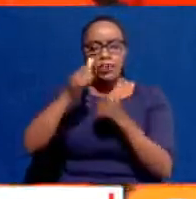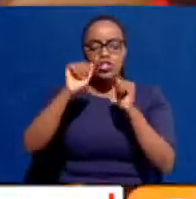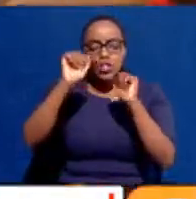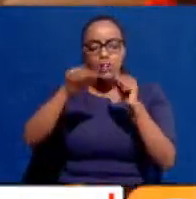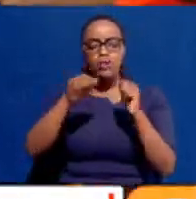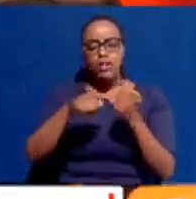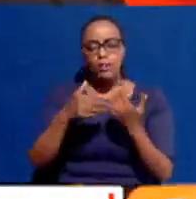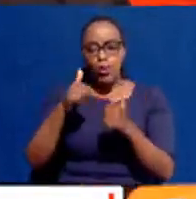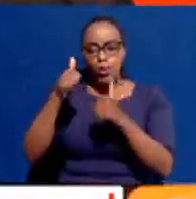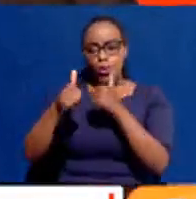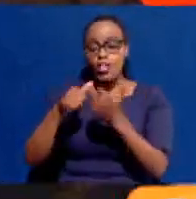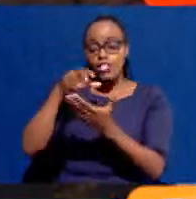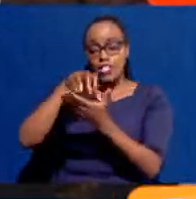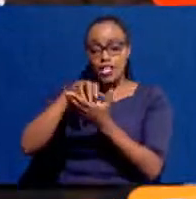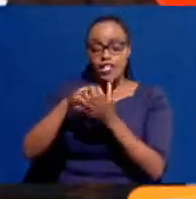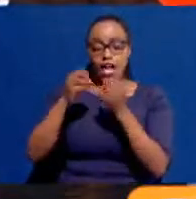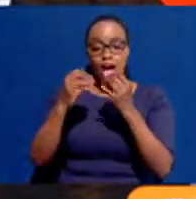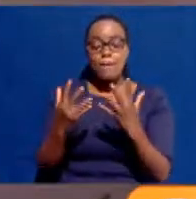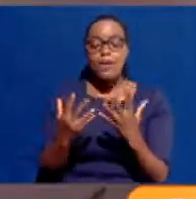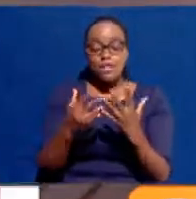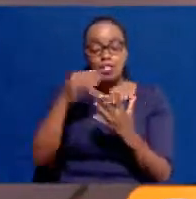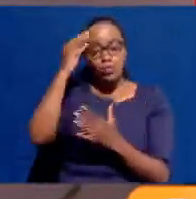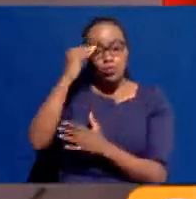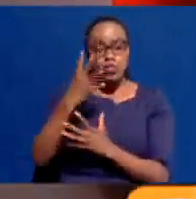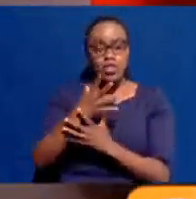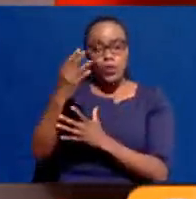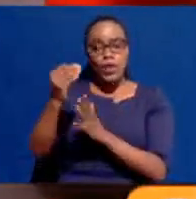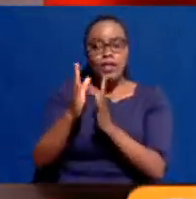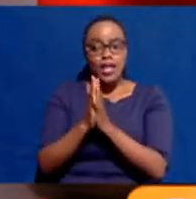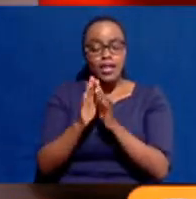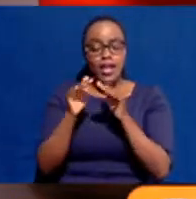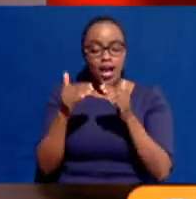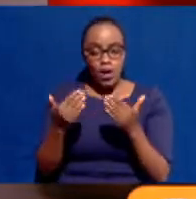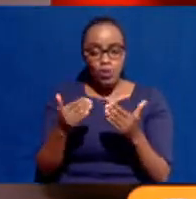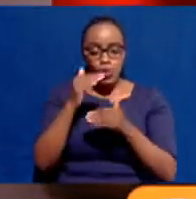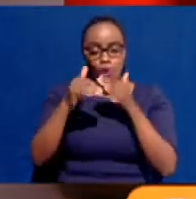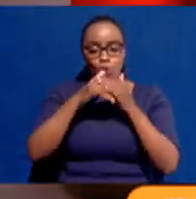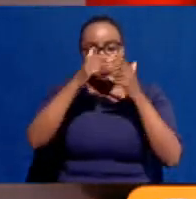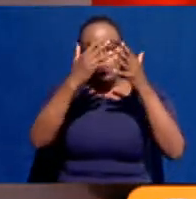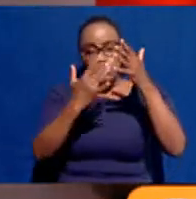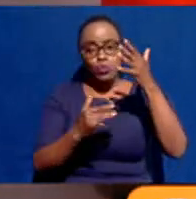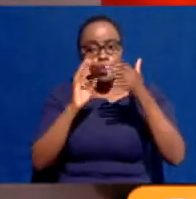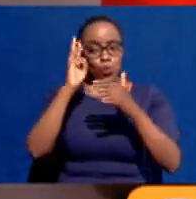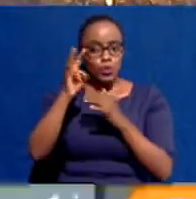studying.